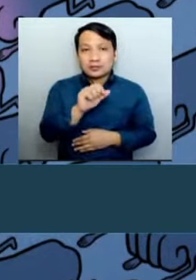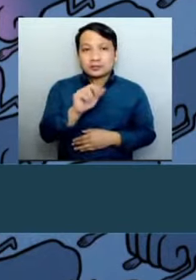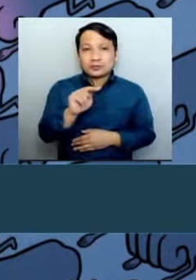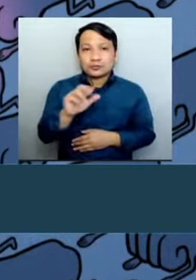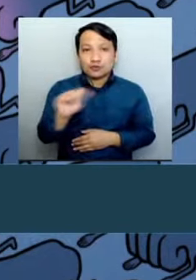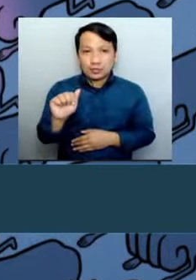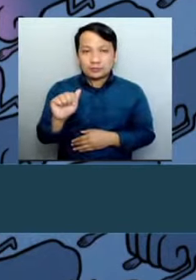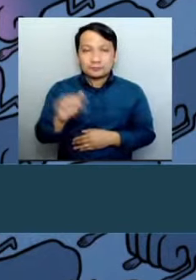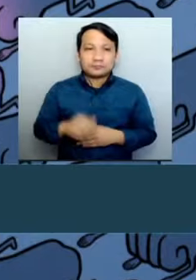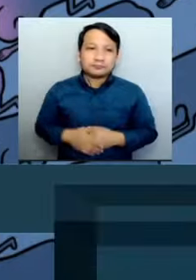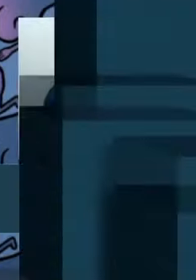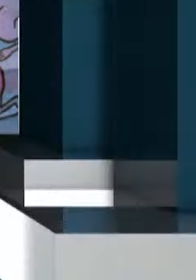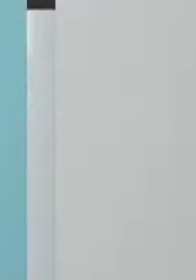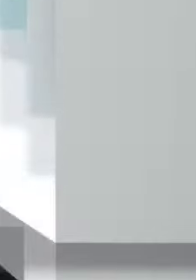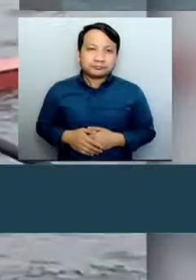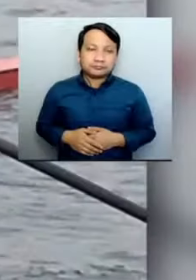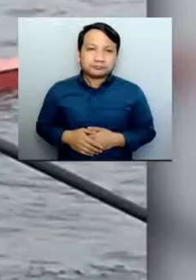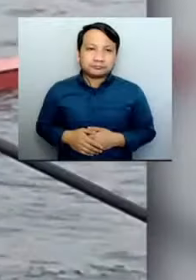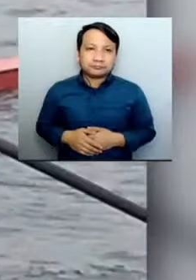Nation address.